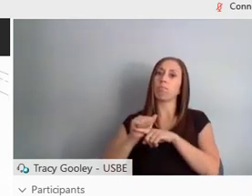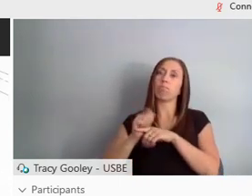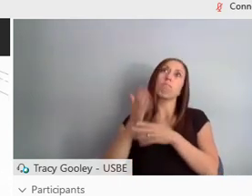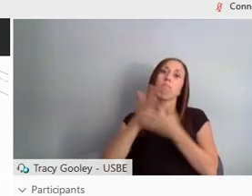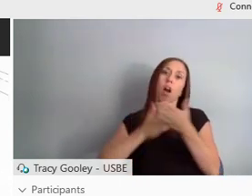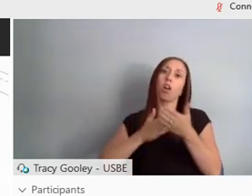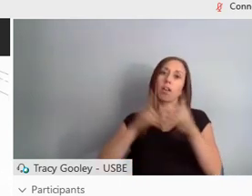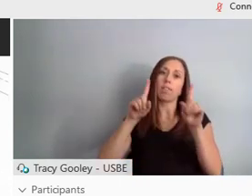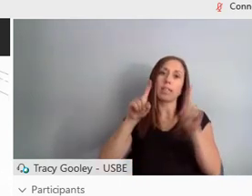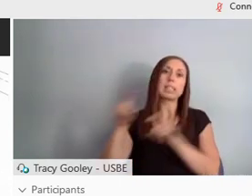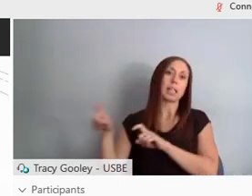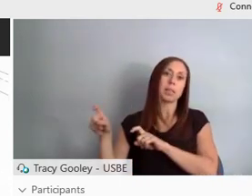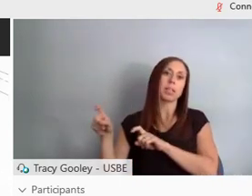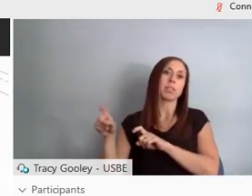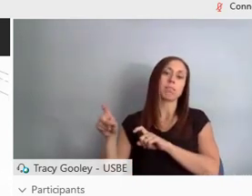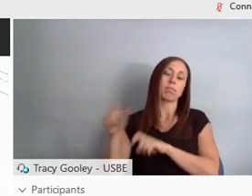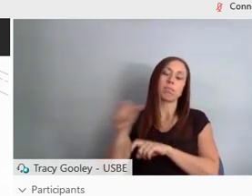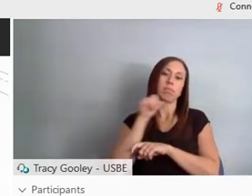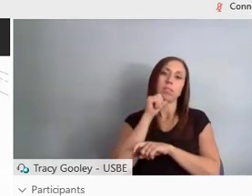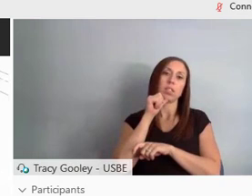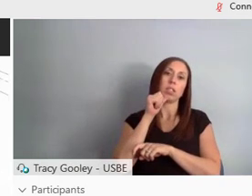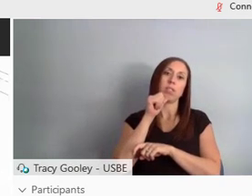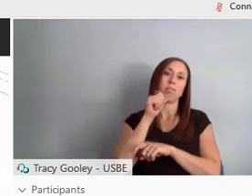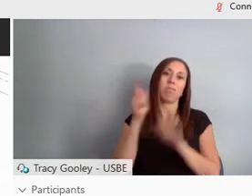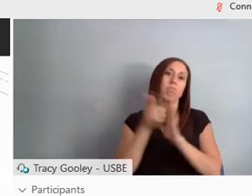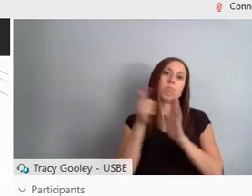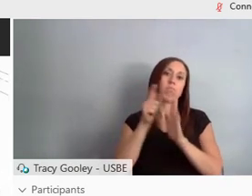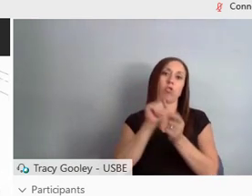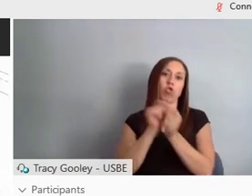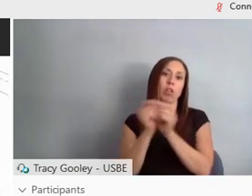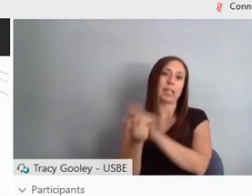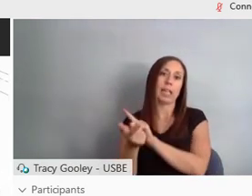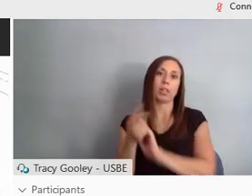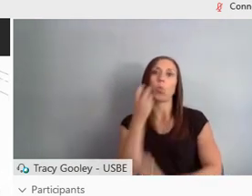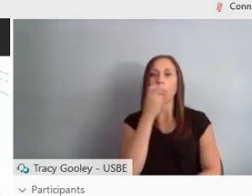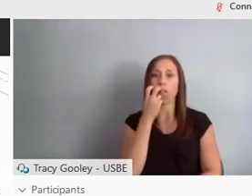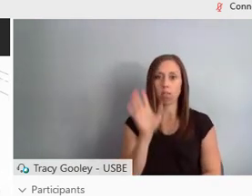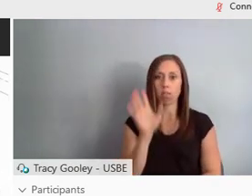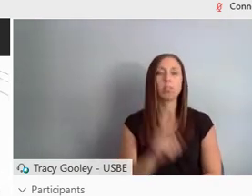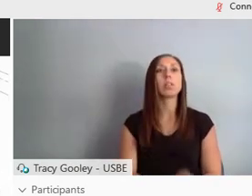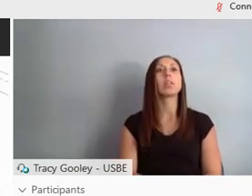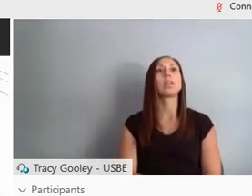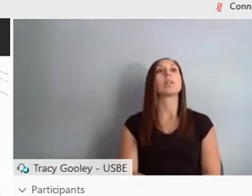practice or assessment questions in the PEEP. Okay?